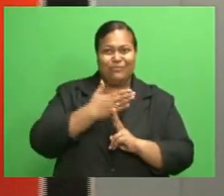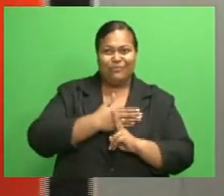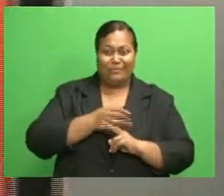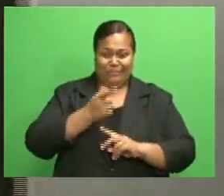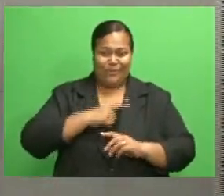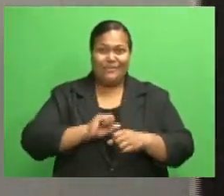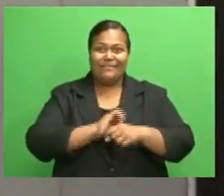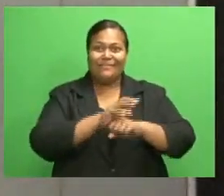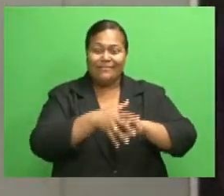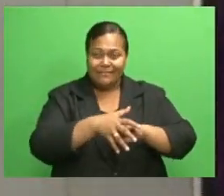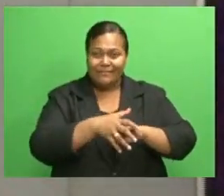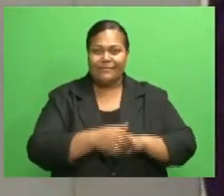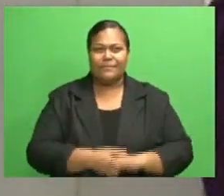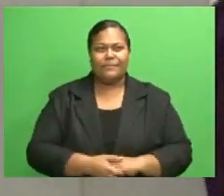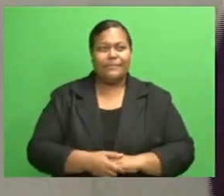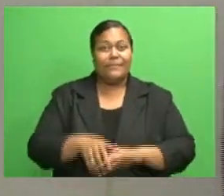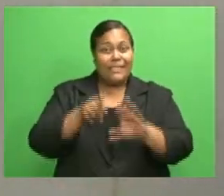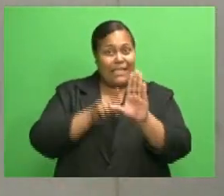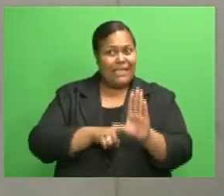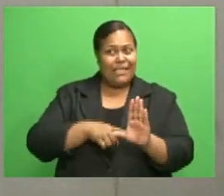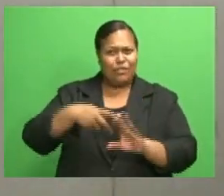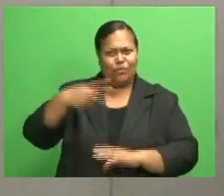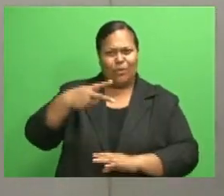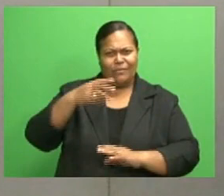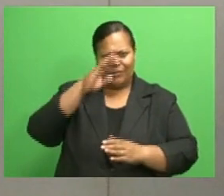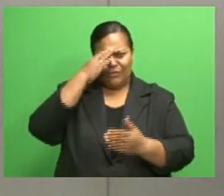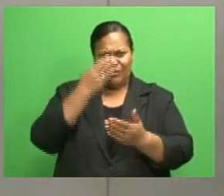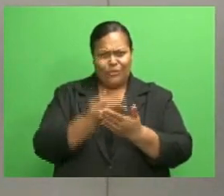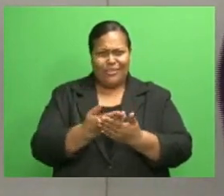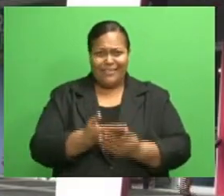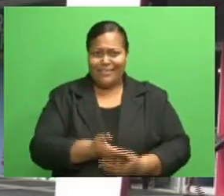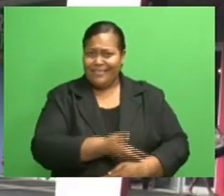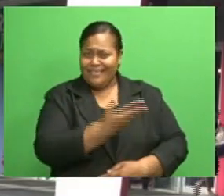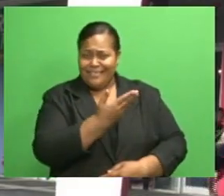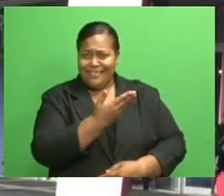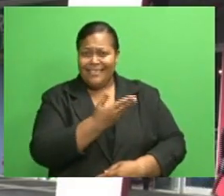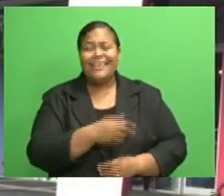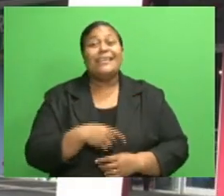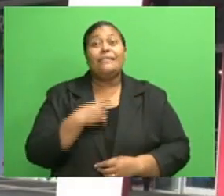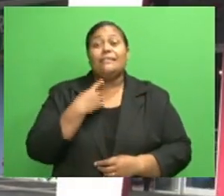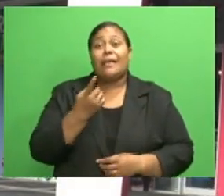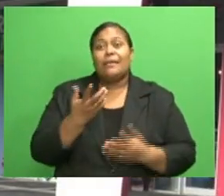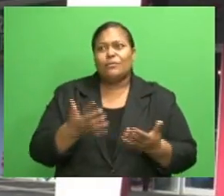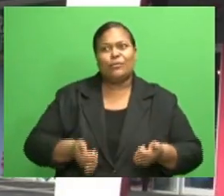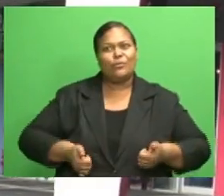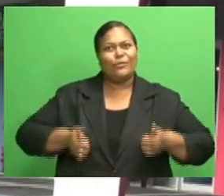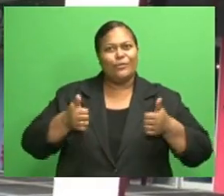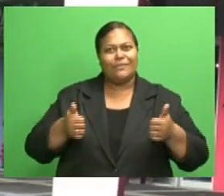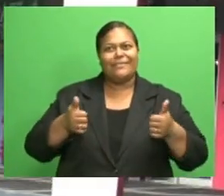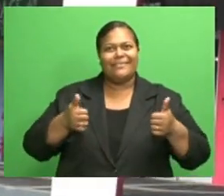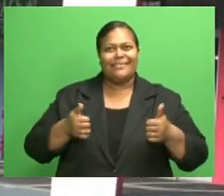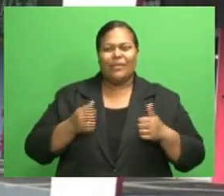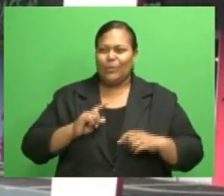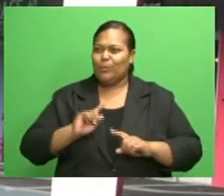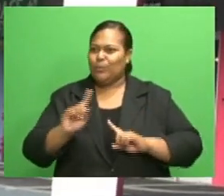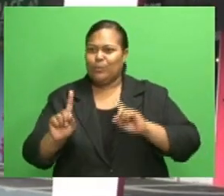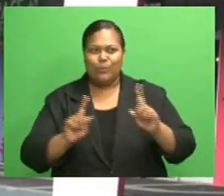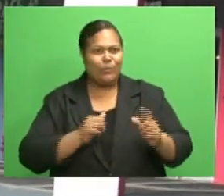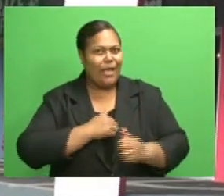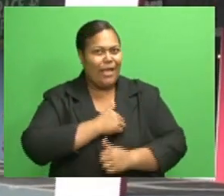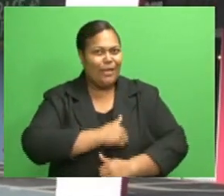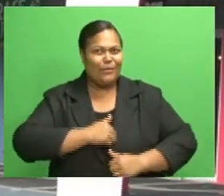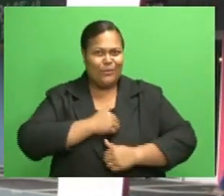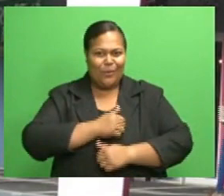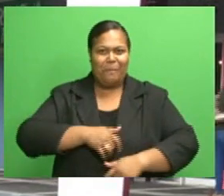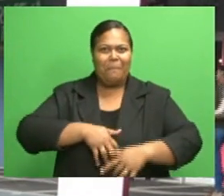coronavirus. For Year 12 student Shreyash PRASAD says it was good to be out enjoying public activities